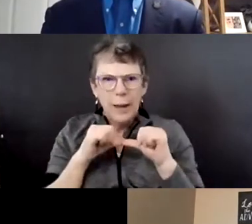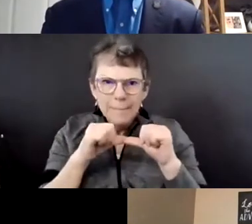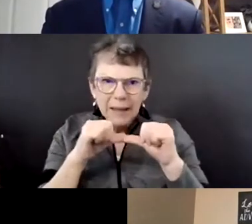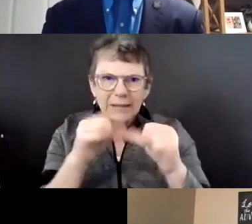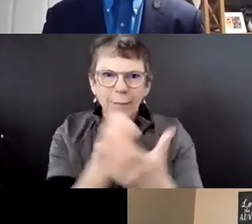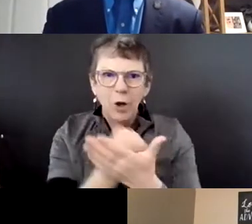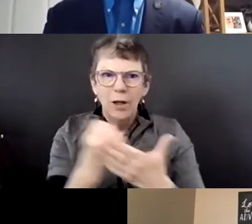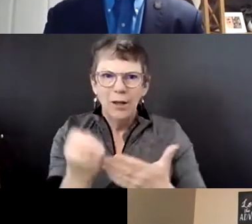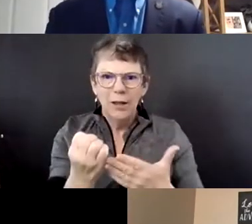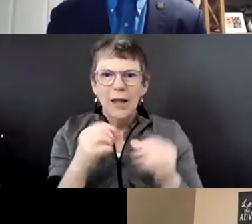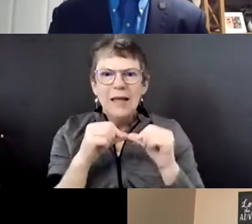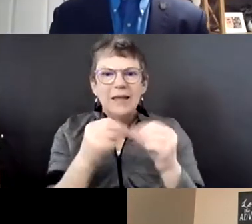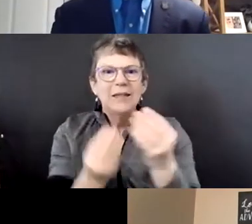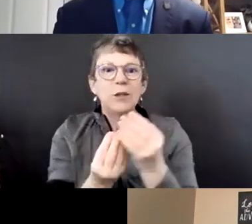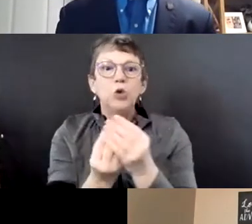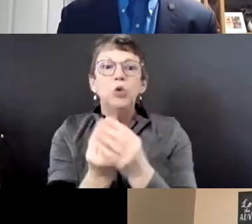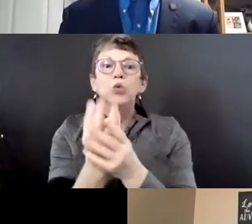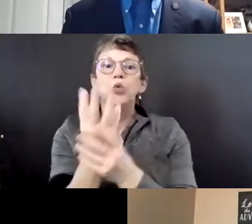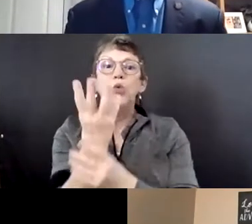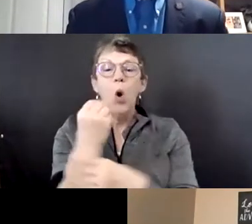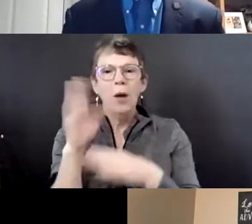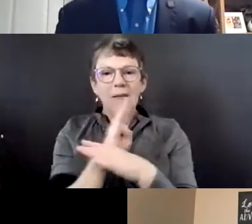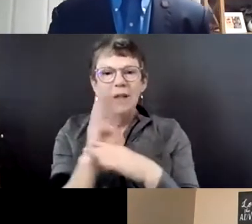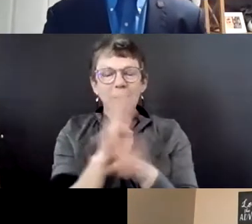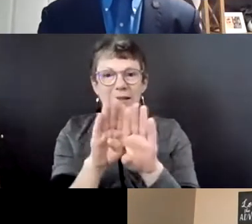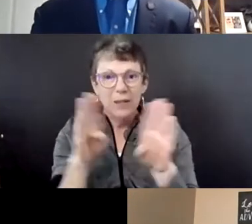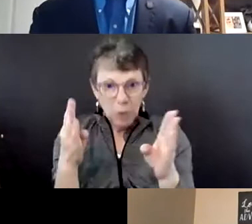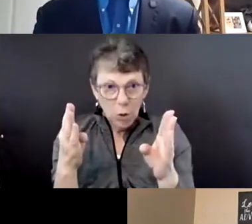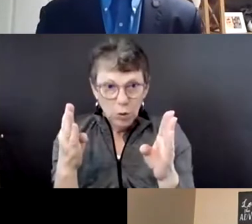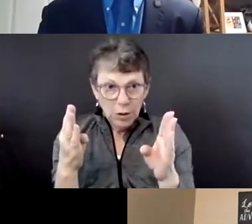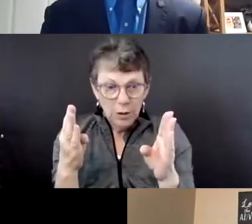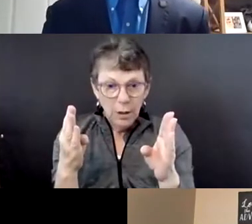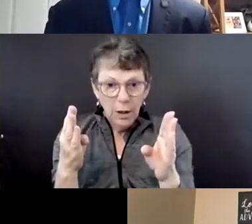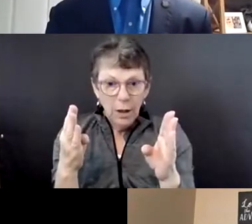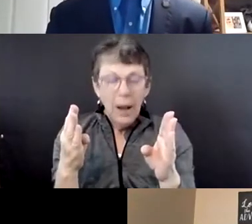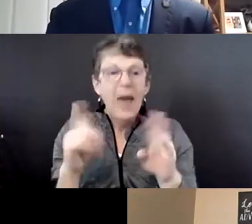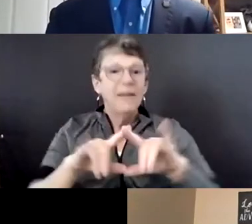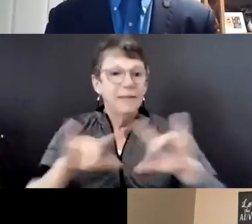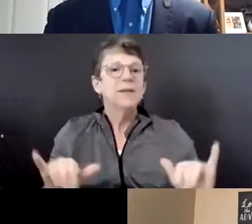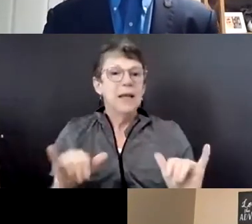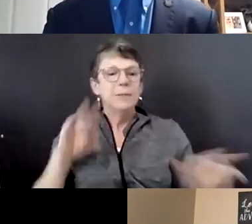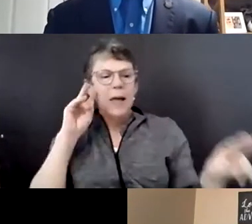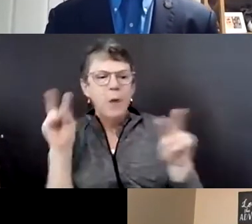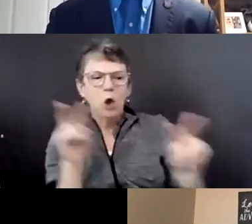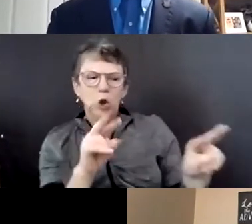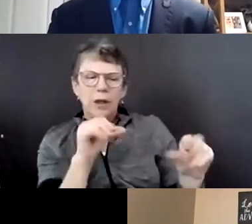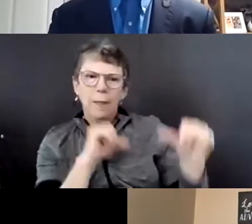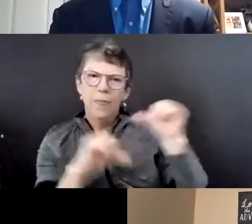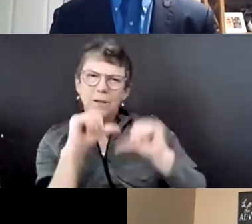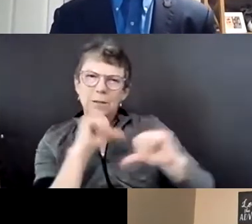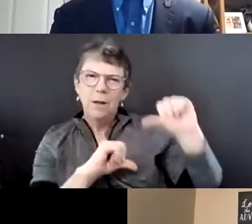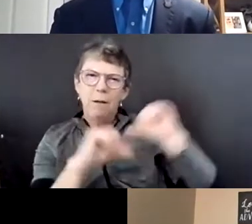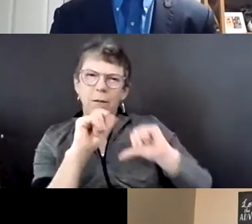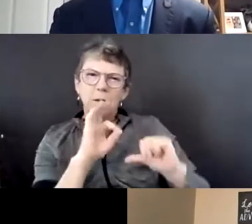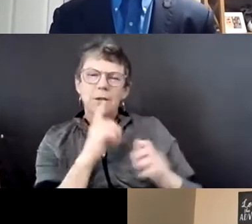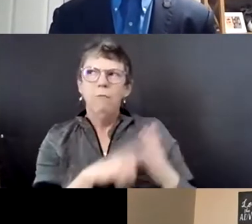and have those businesses open, but also, look at the science and what is the public